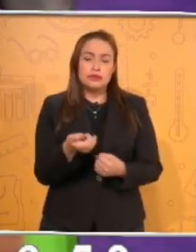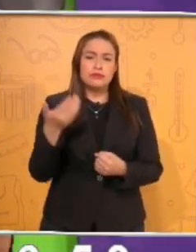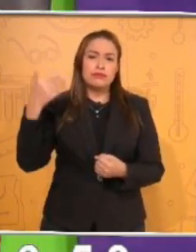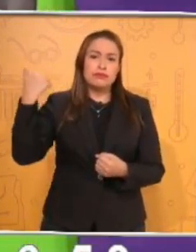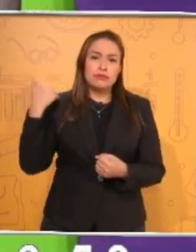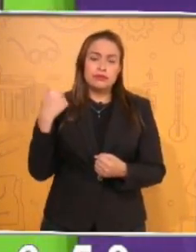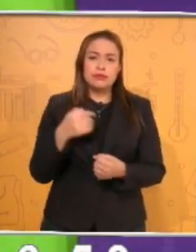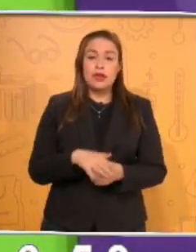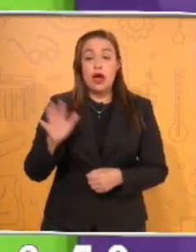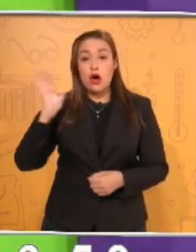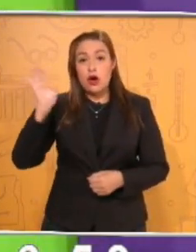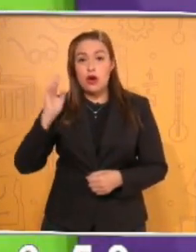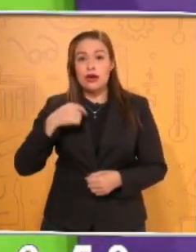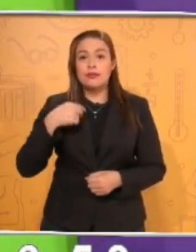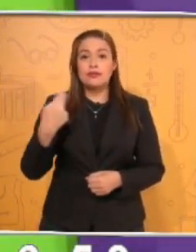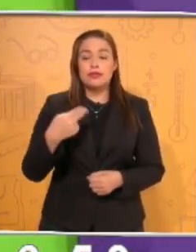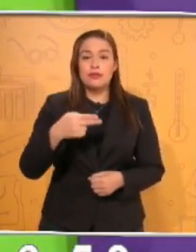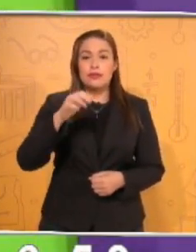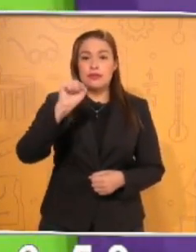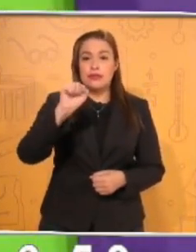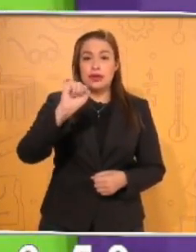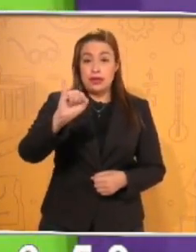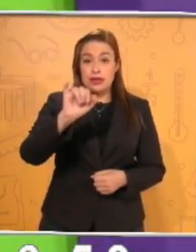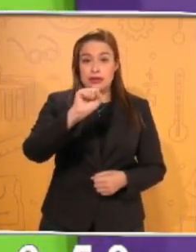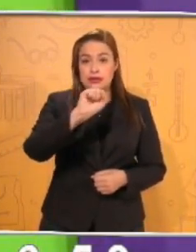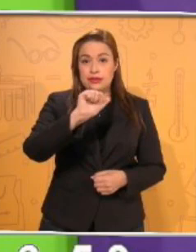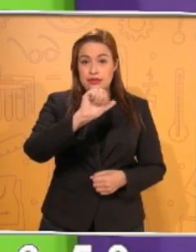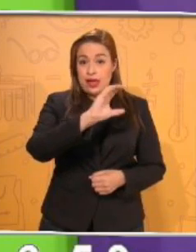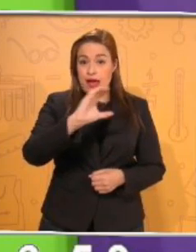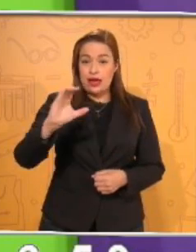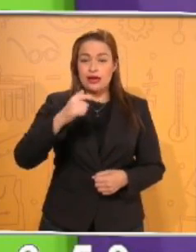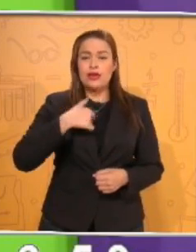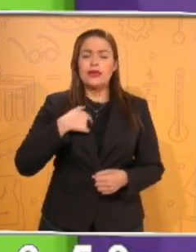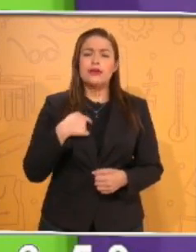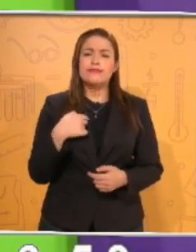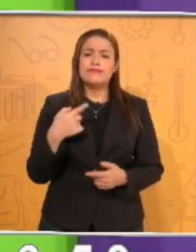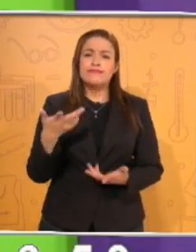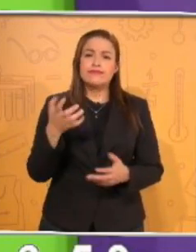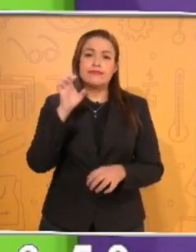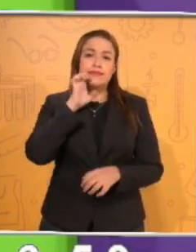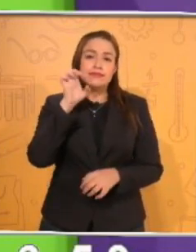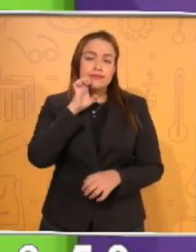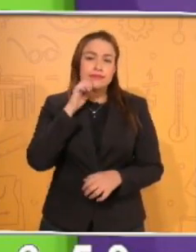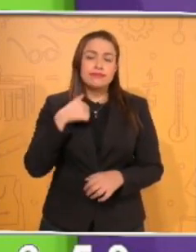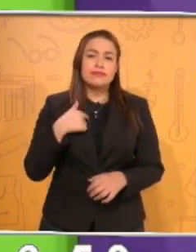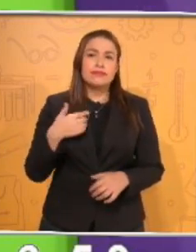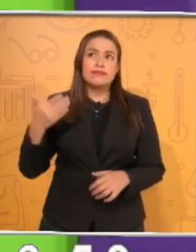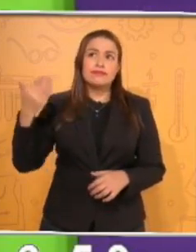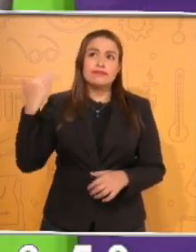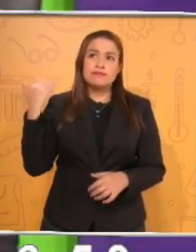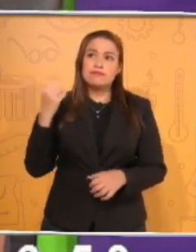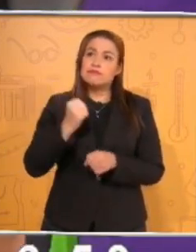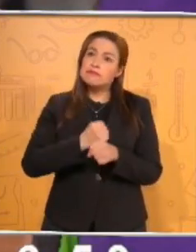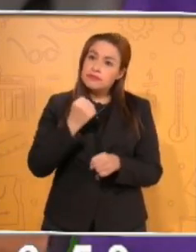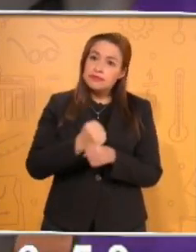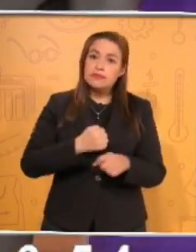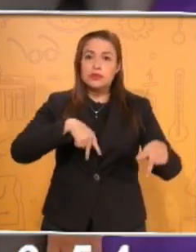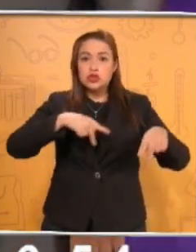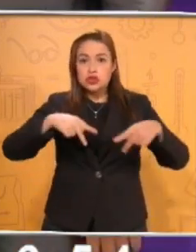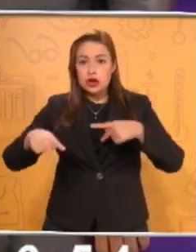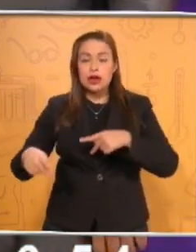Hello, my name is Isaac and I am from Escobedo. I was practicing soccer every day.